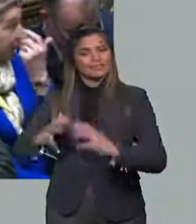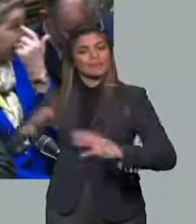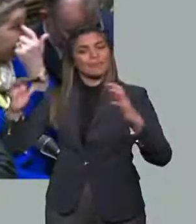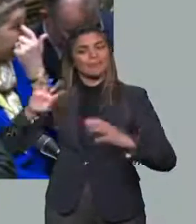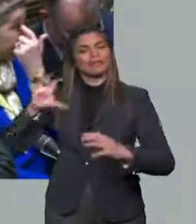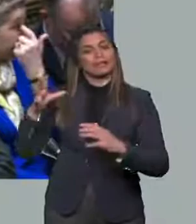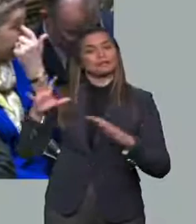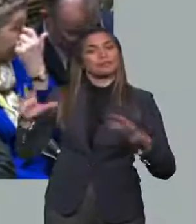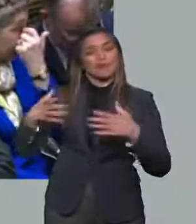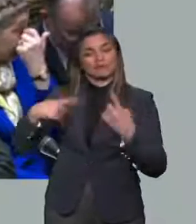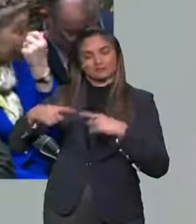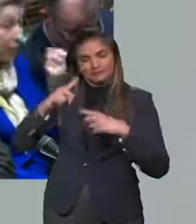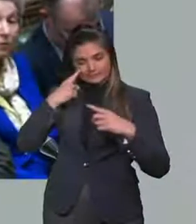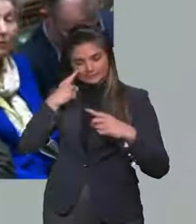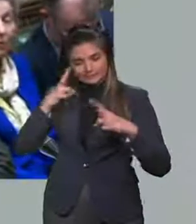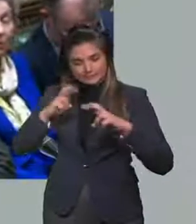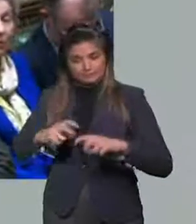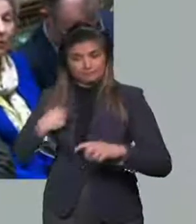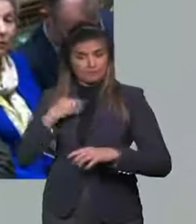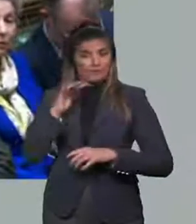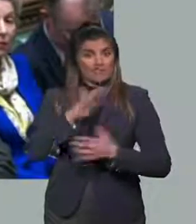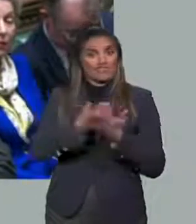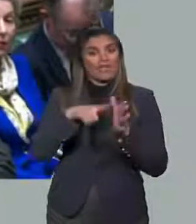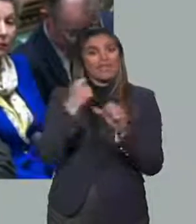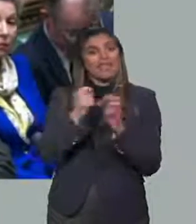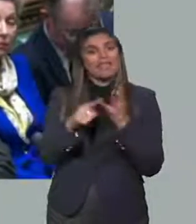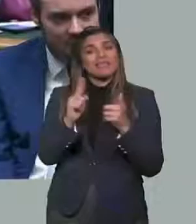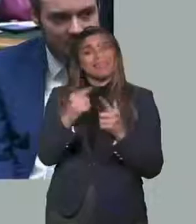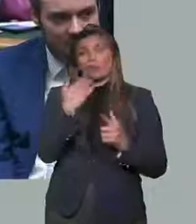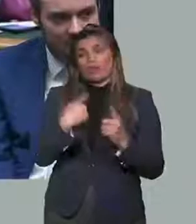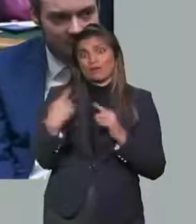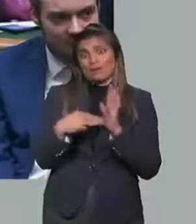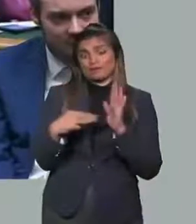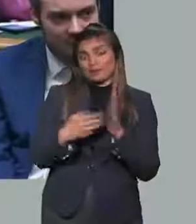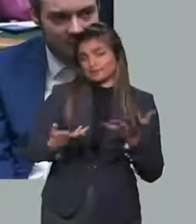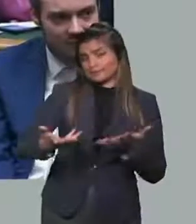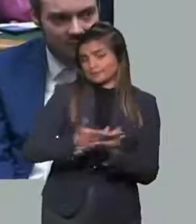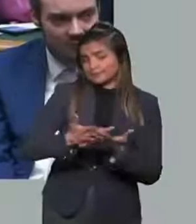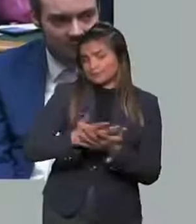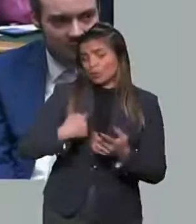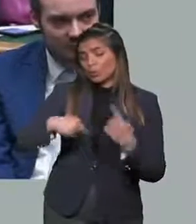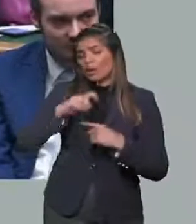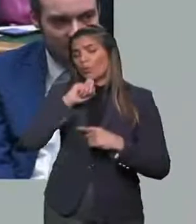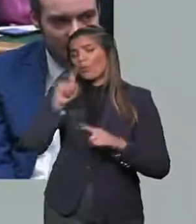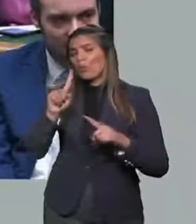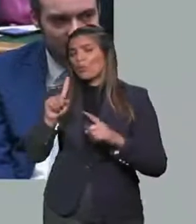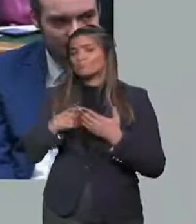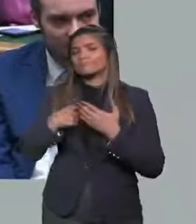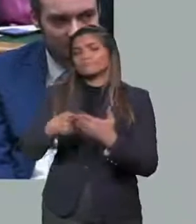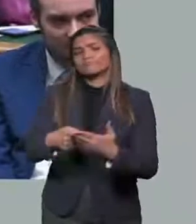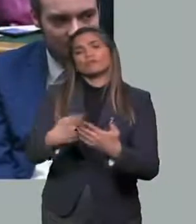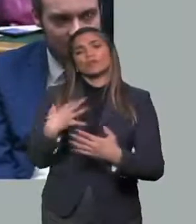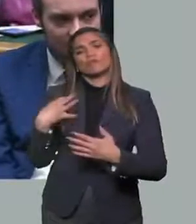the arrears. I was in The Hague on Monday speaking to the prosecutor and the President of the Court. We will be coming forward with a voluntary package of